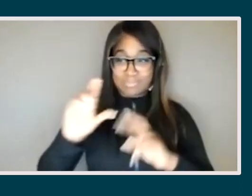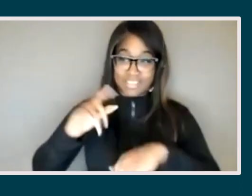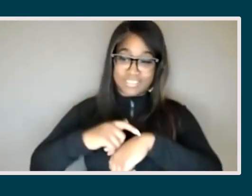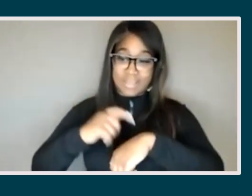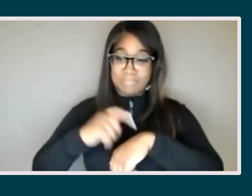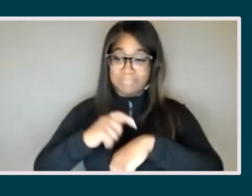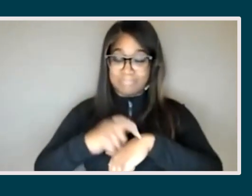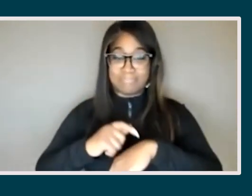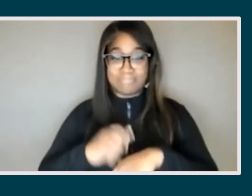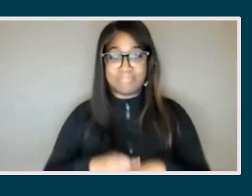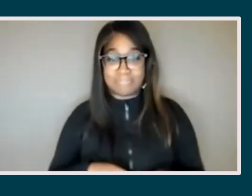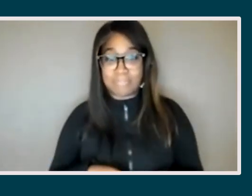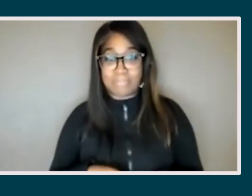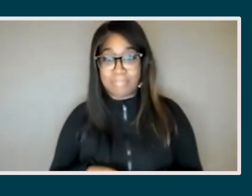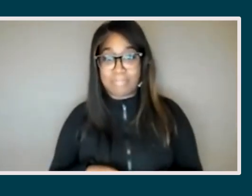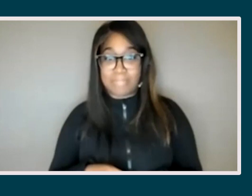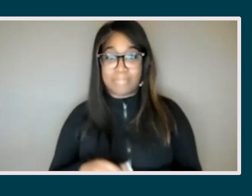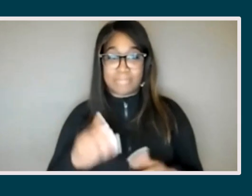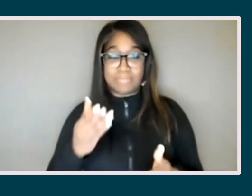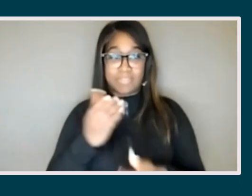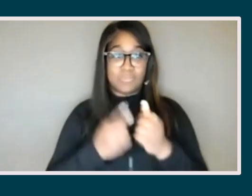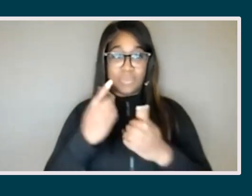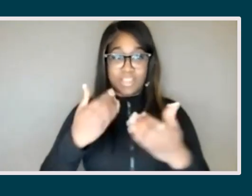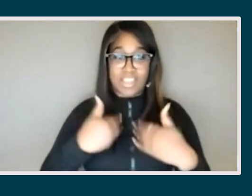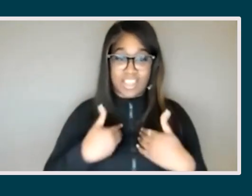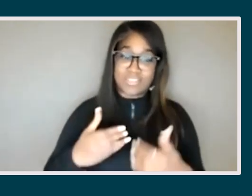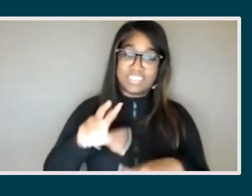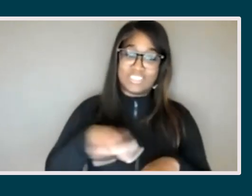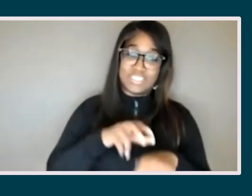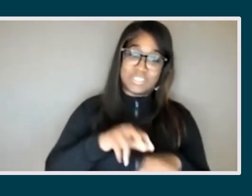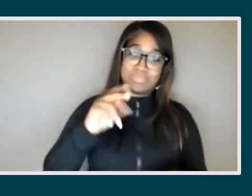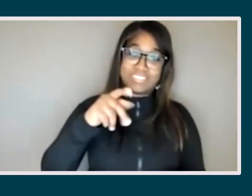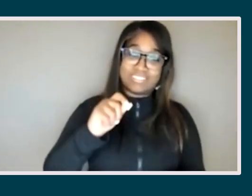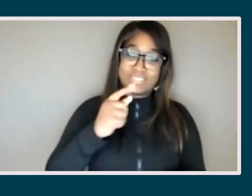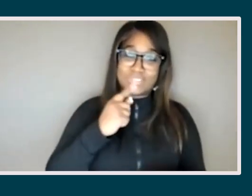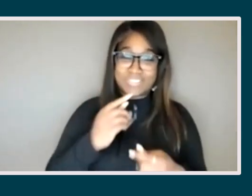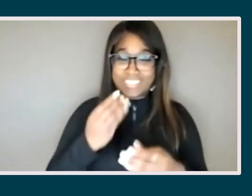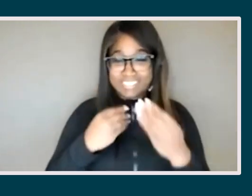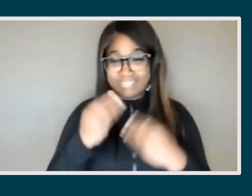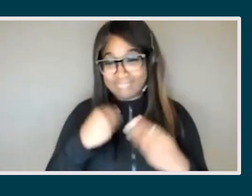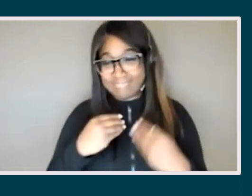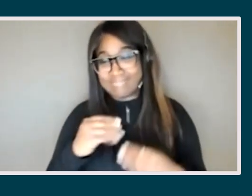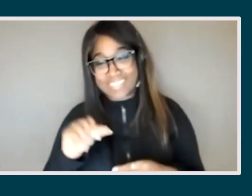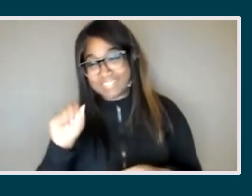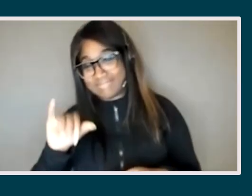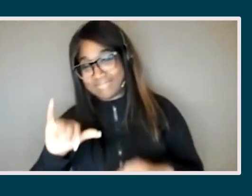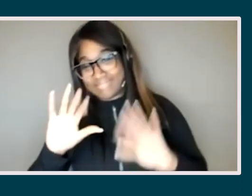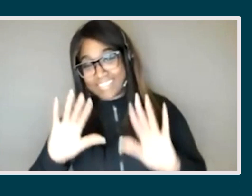And we probably all have chips to eat. So yeah, this was awesome. Thank